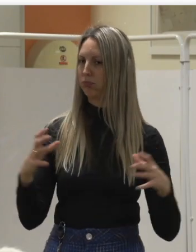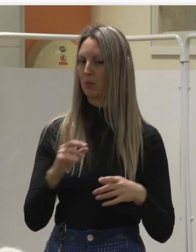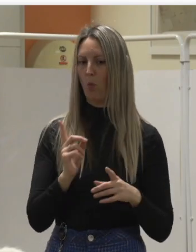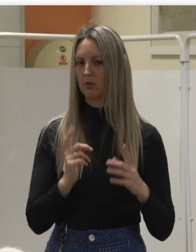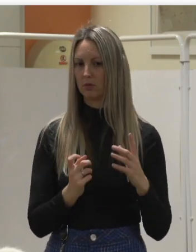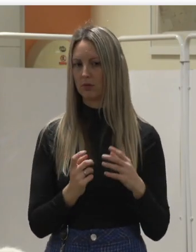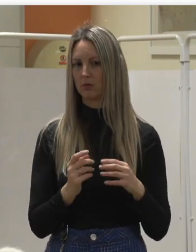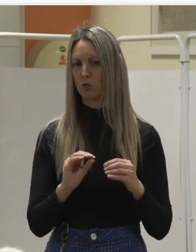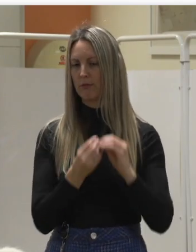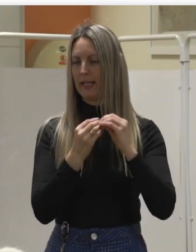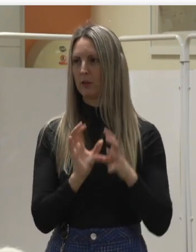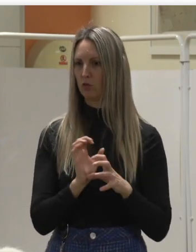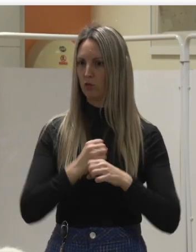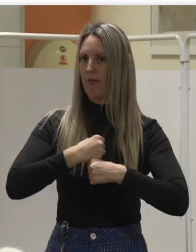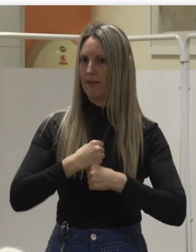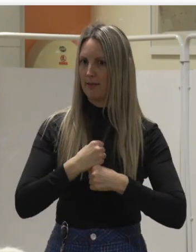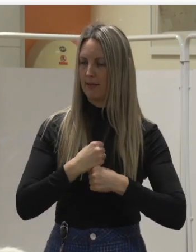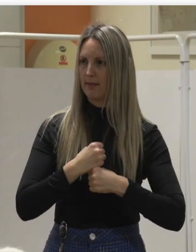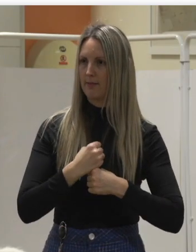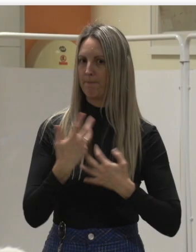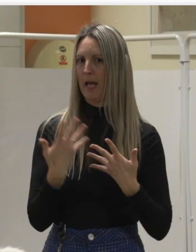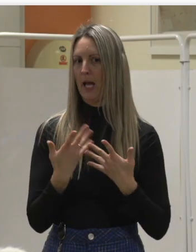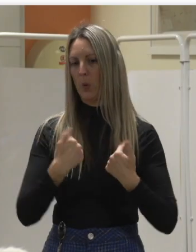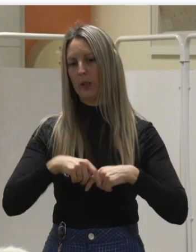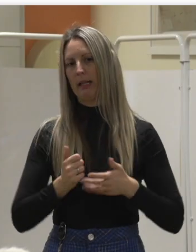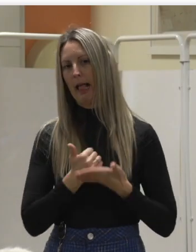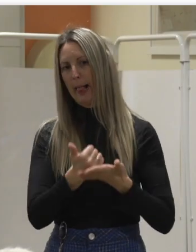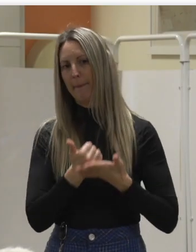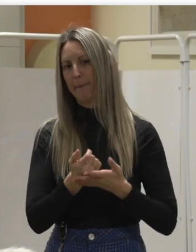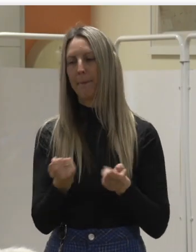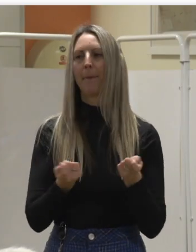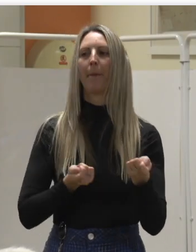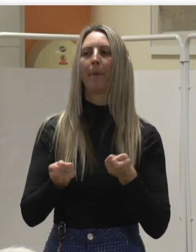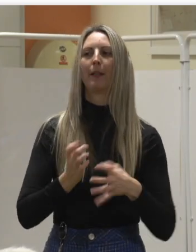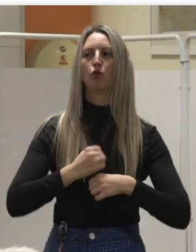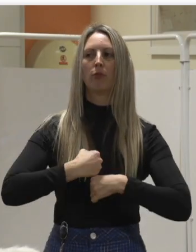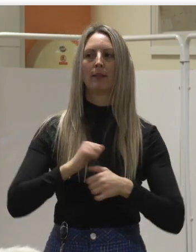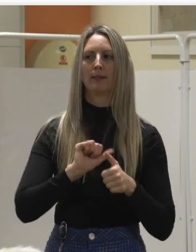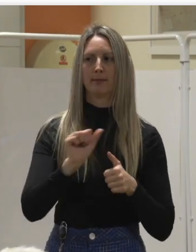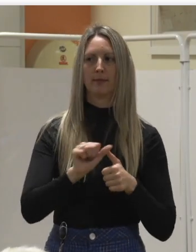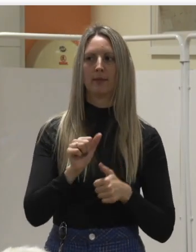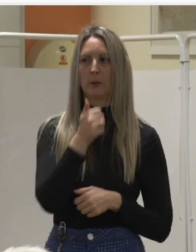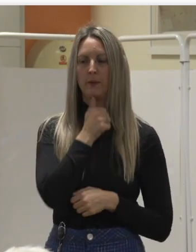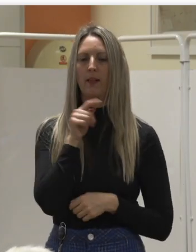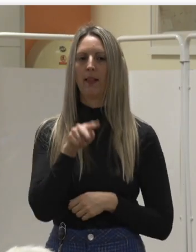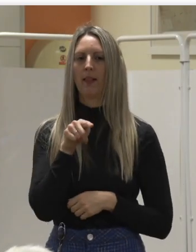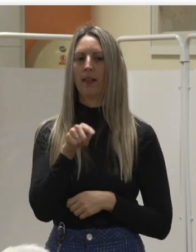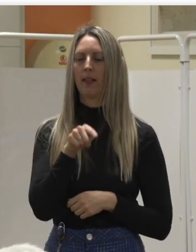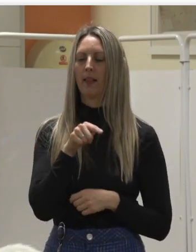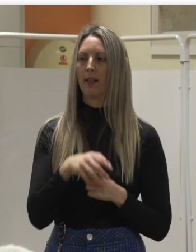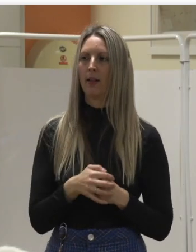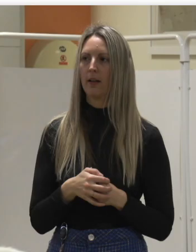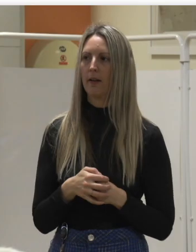to manage that stress better would be one of the useful things to look at. And also it